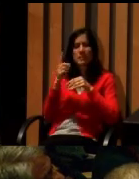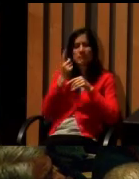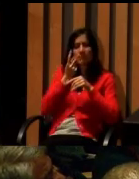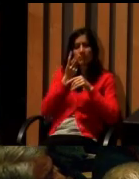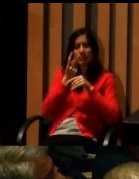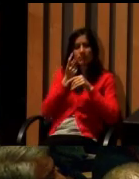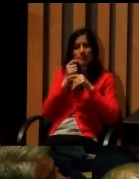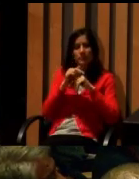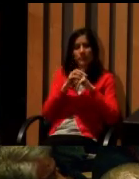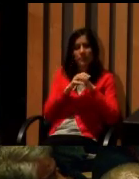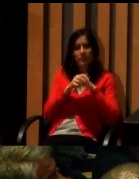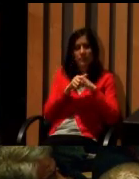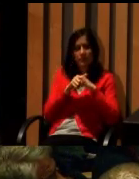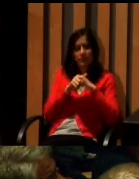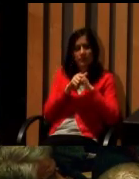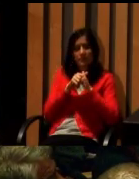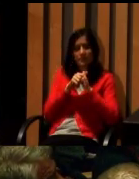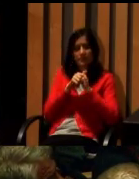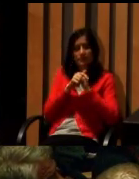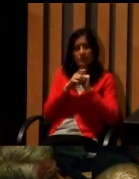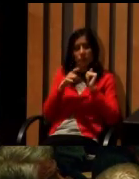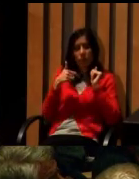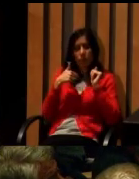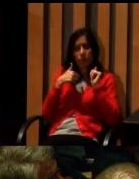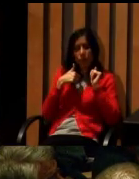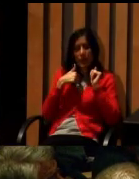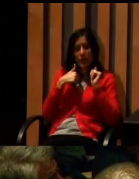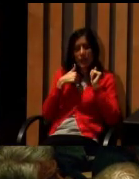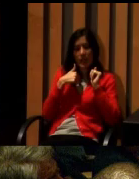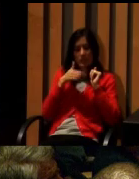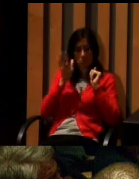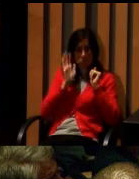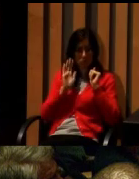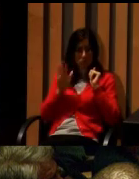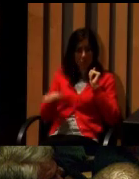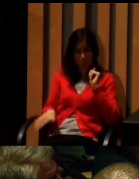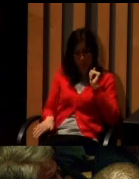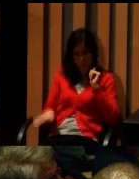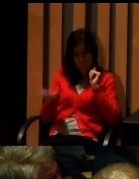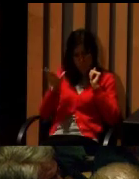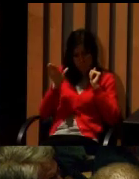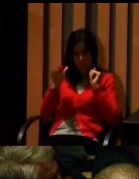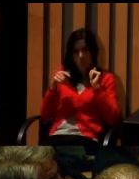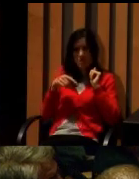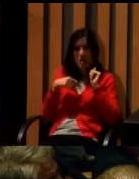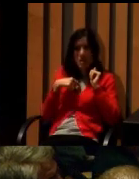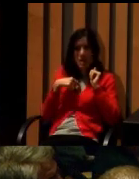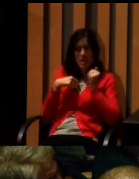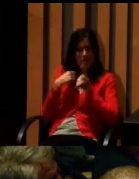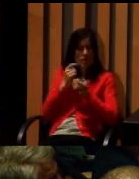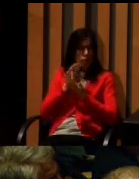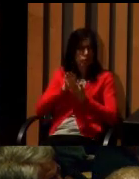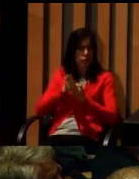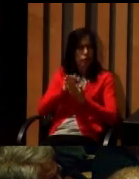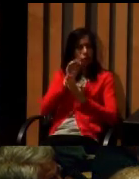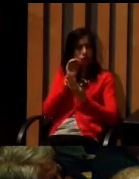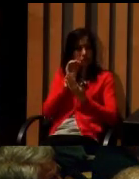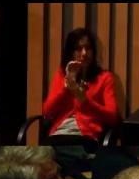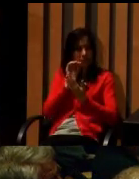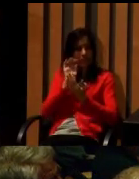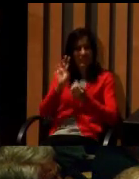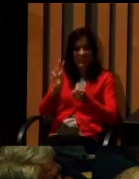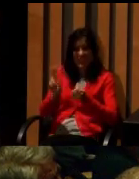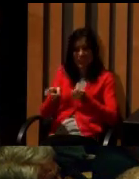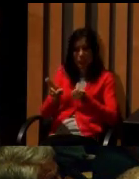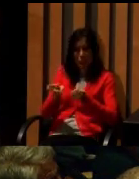I want to share that when I was growing up and as a teacher myself, I was learning all the time how history